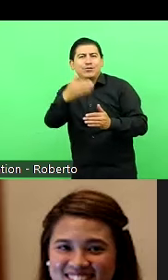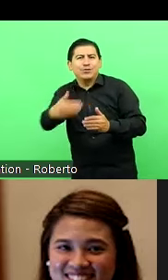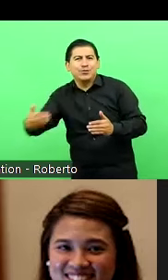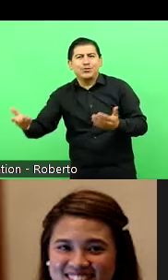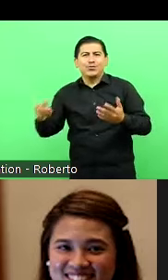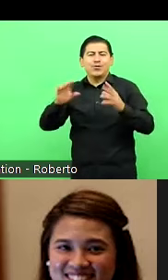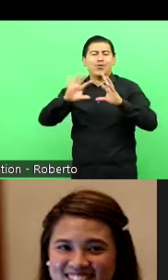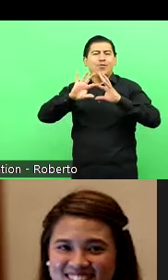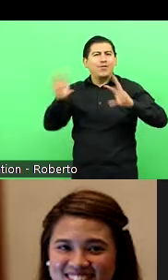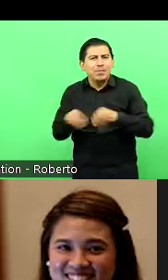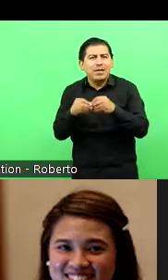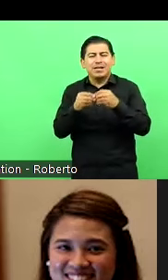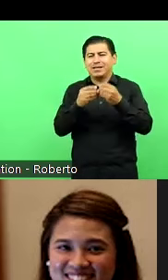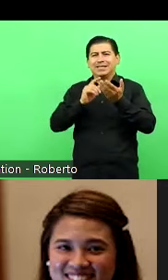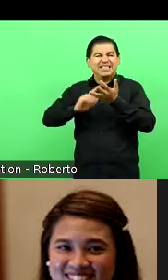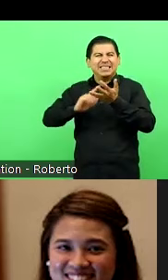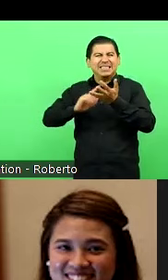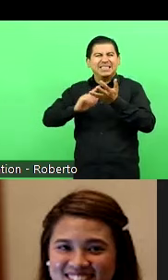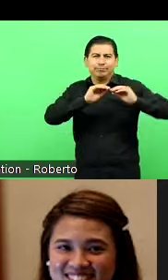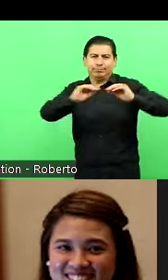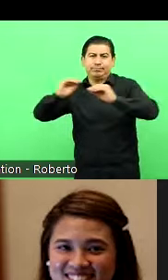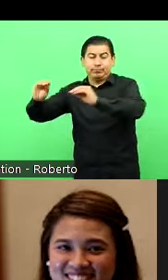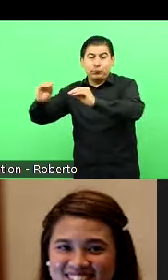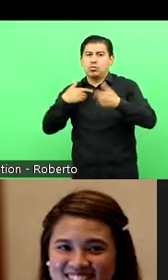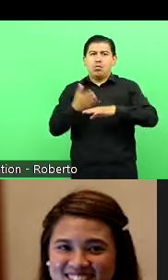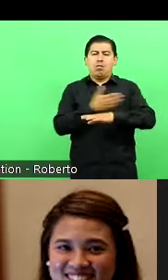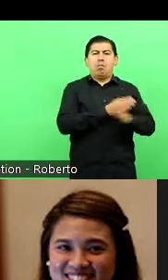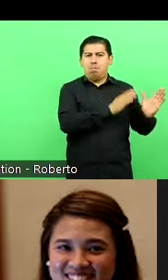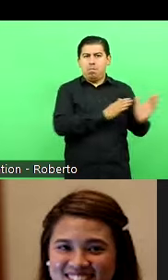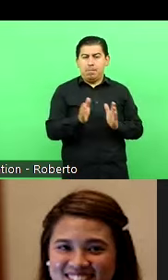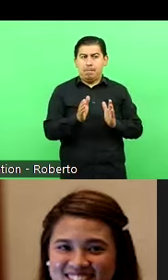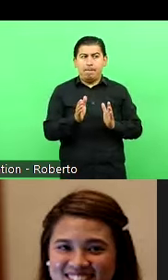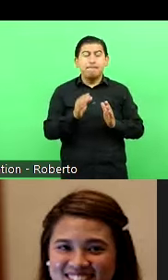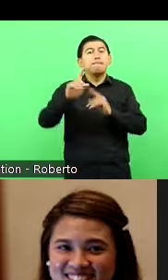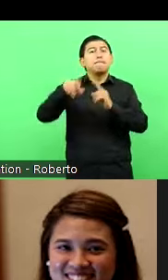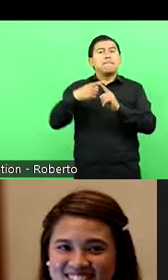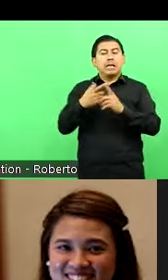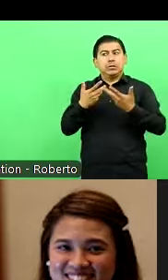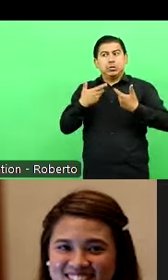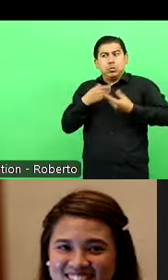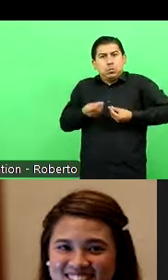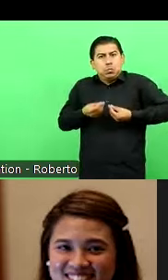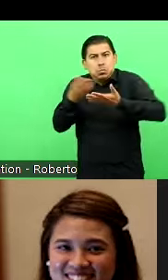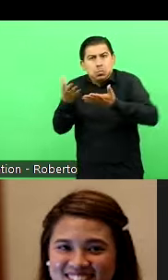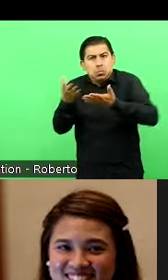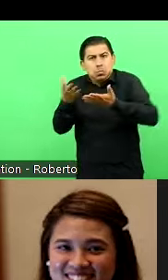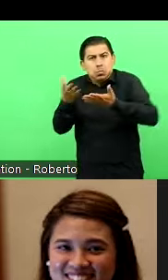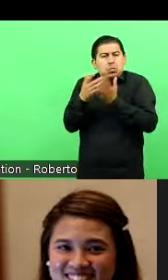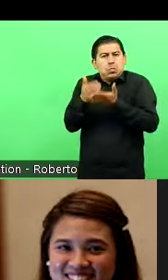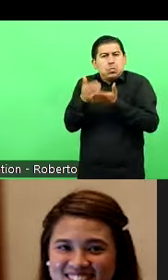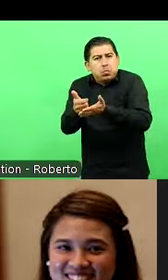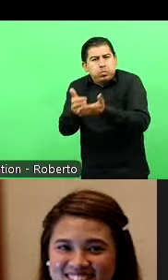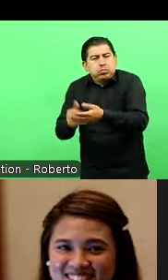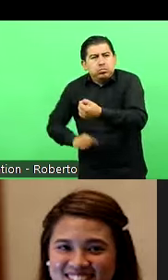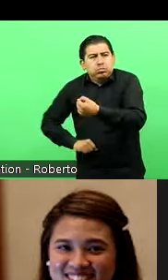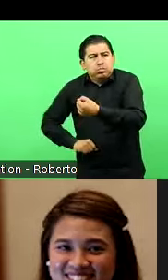we have also provided assistive devices for our PWDs with prioritization for those